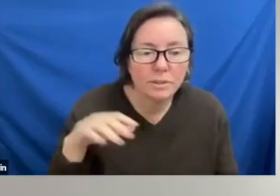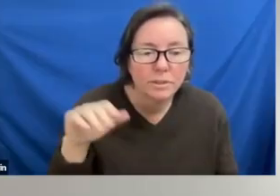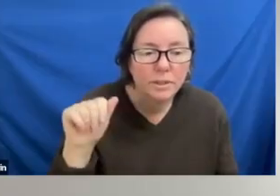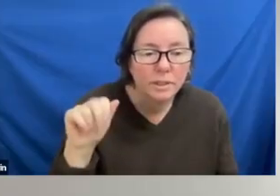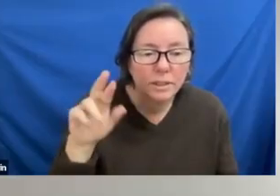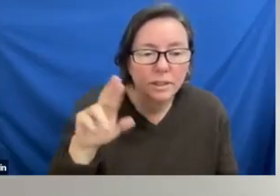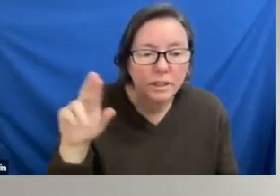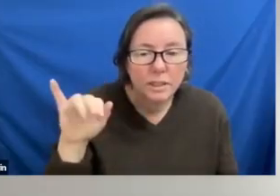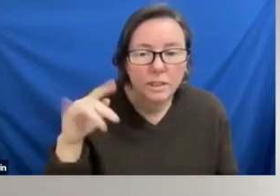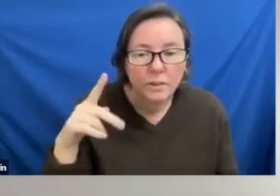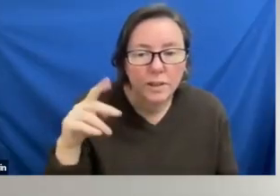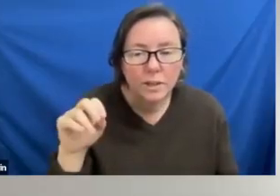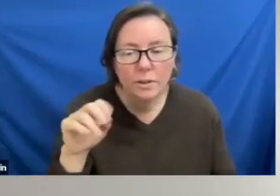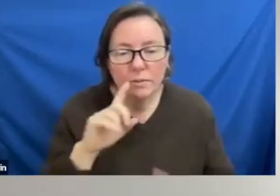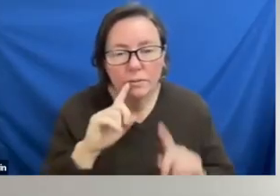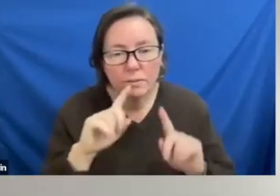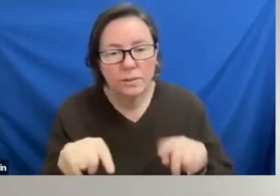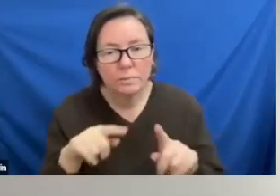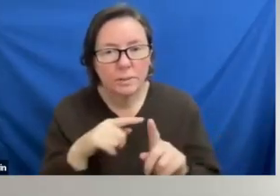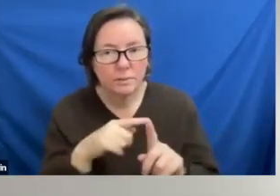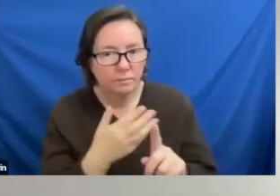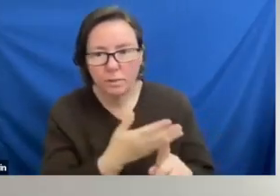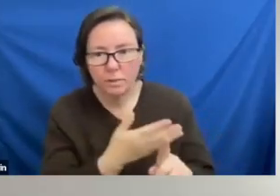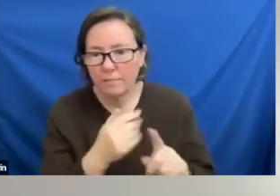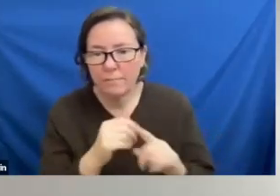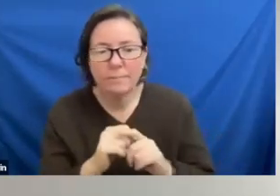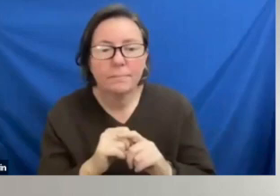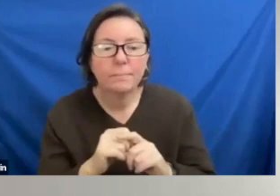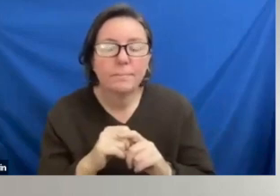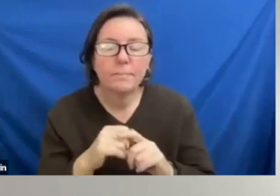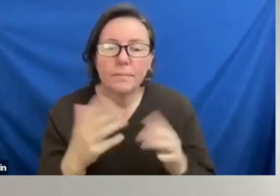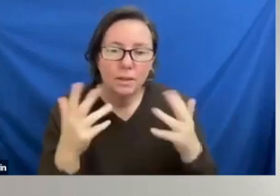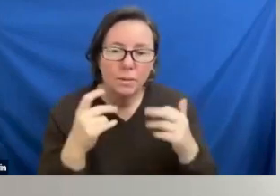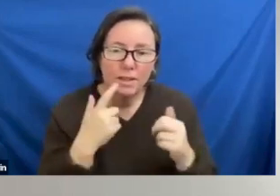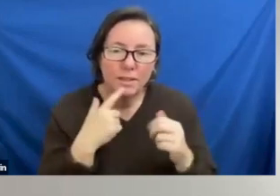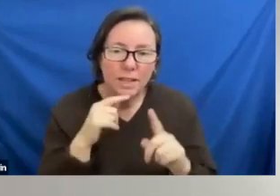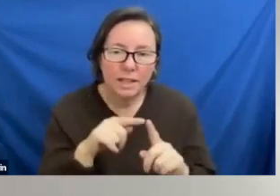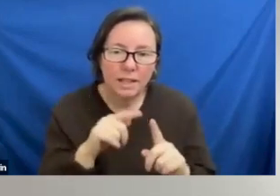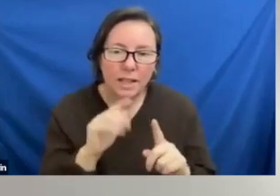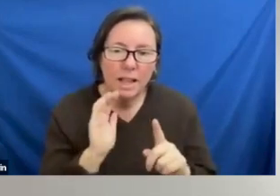So our, Go ahead, Commissioner. I was just going to say our,